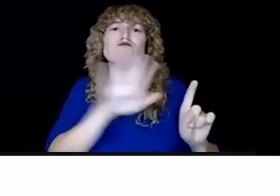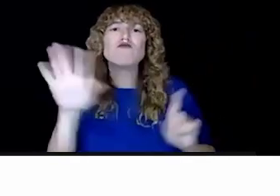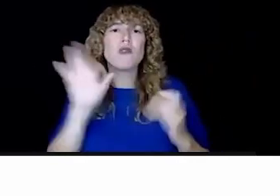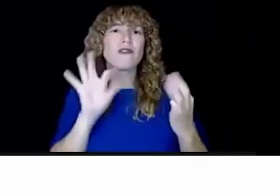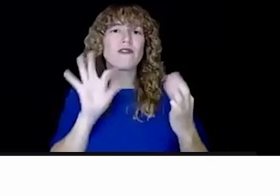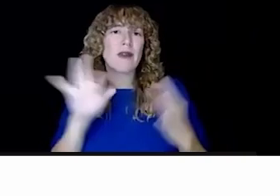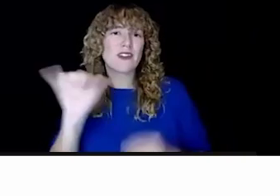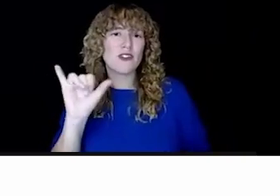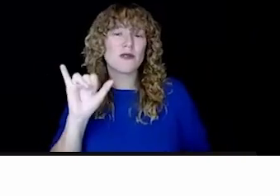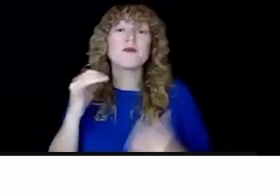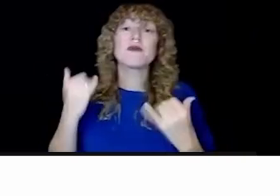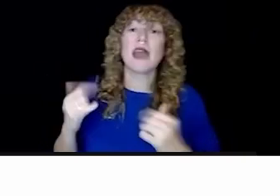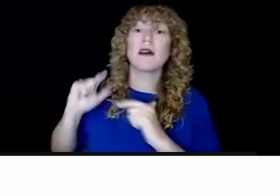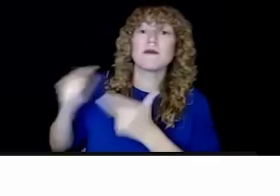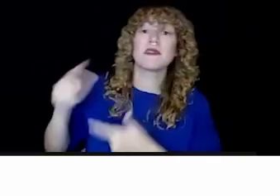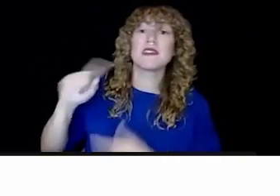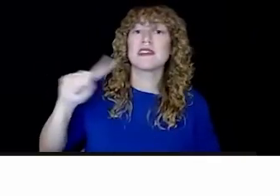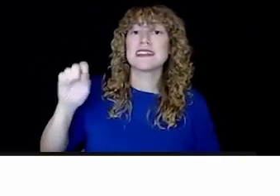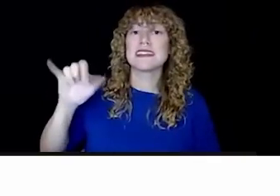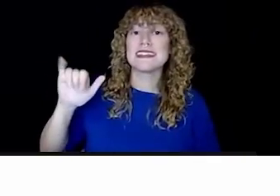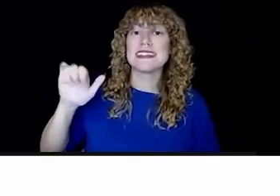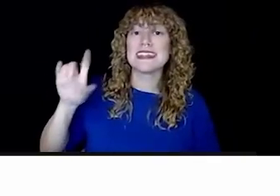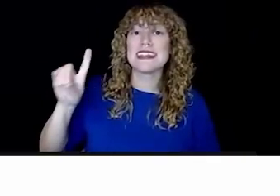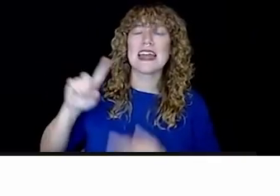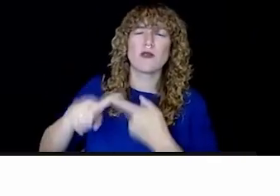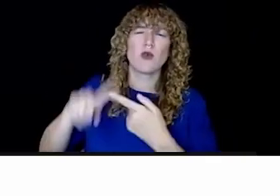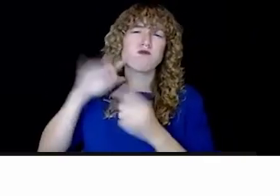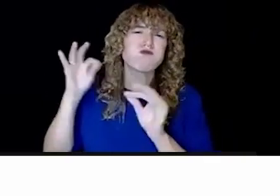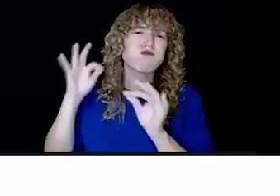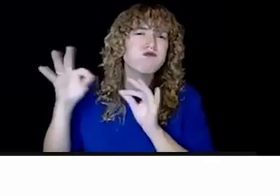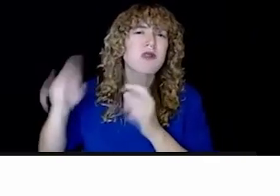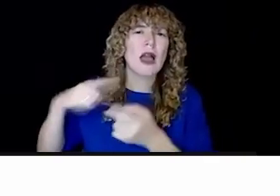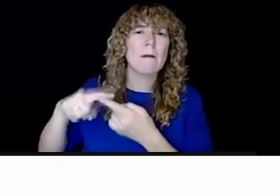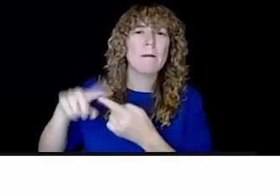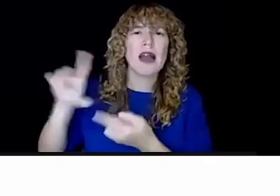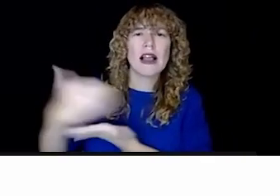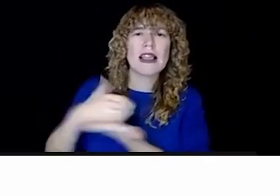bit about data collection with our data loggers.